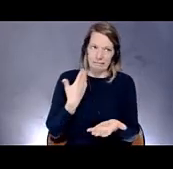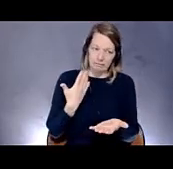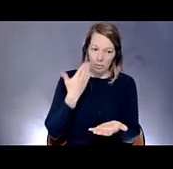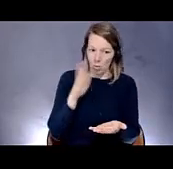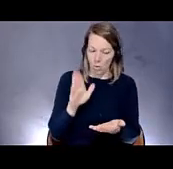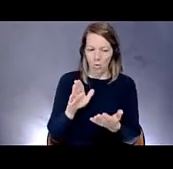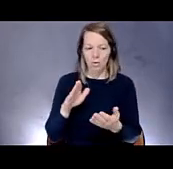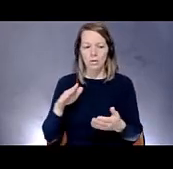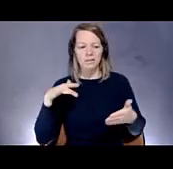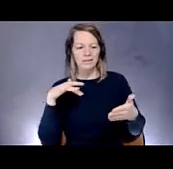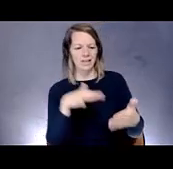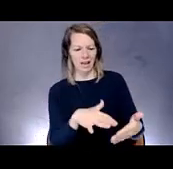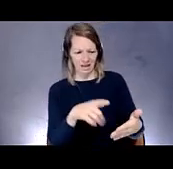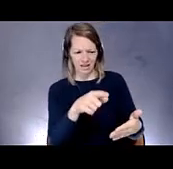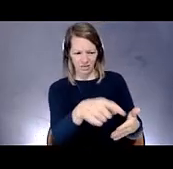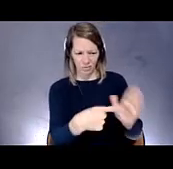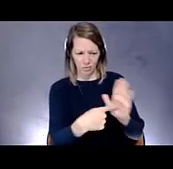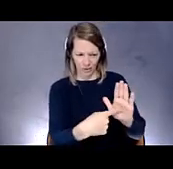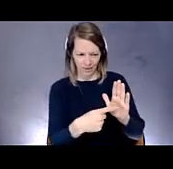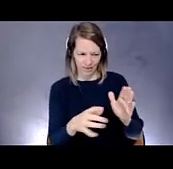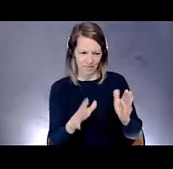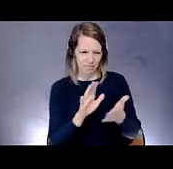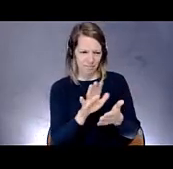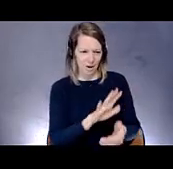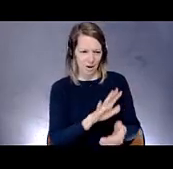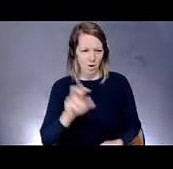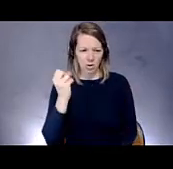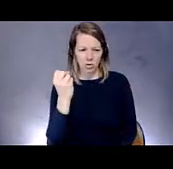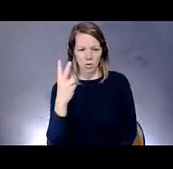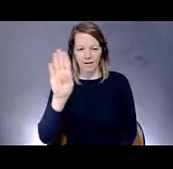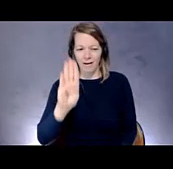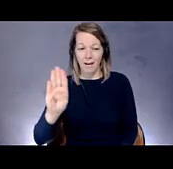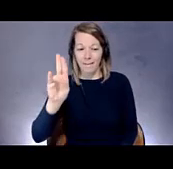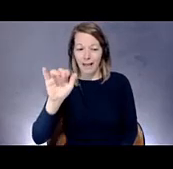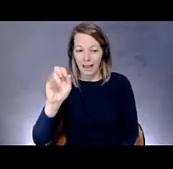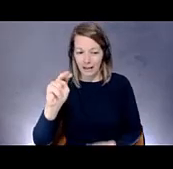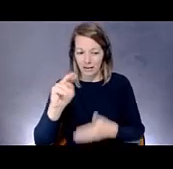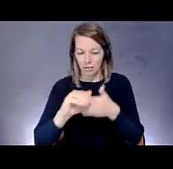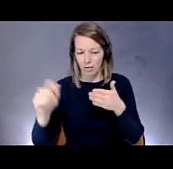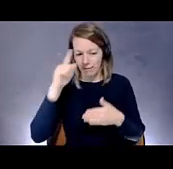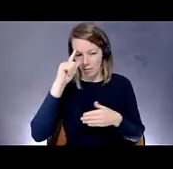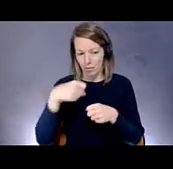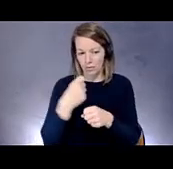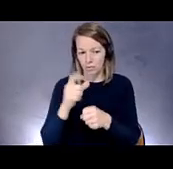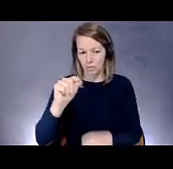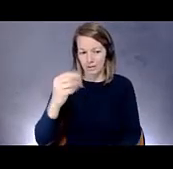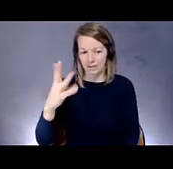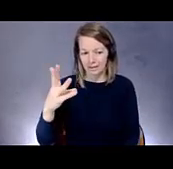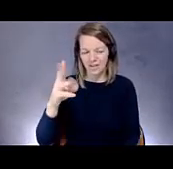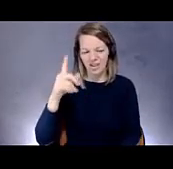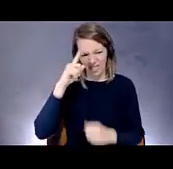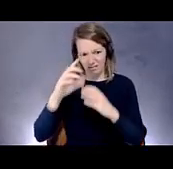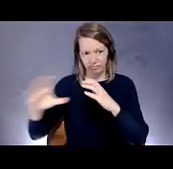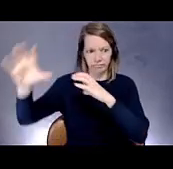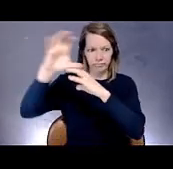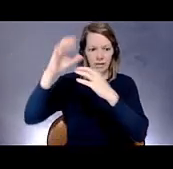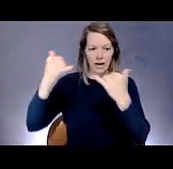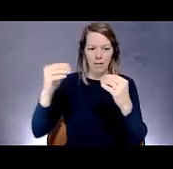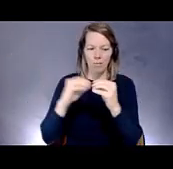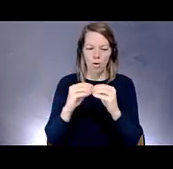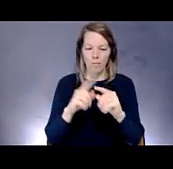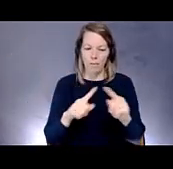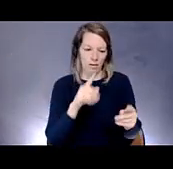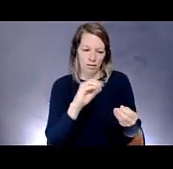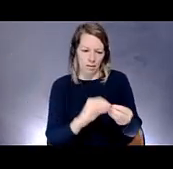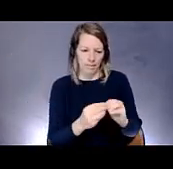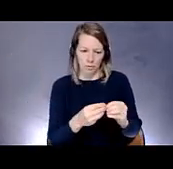we published showing that they made $12 billion in 2016. We think it's more, but we don't have the data